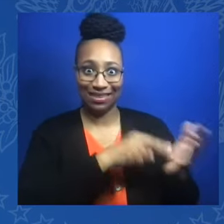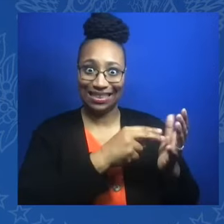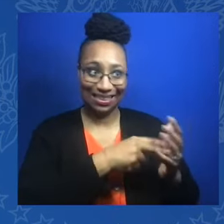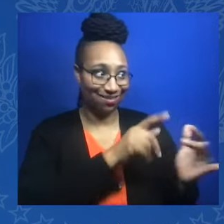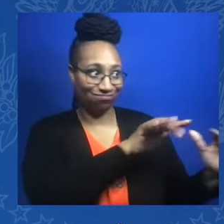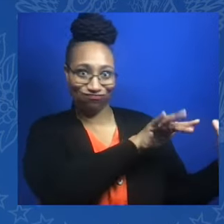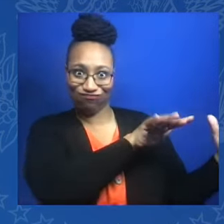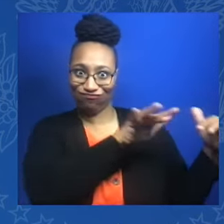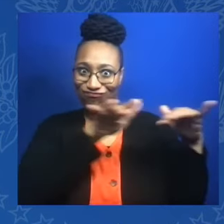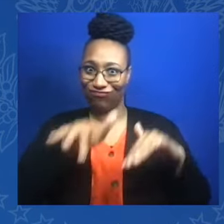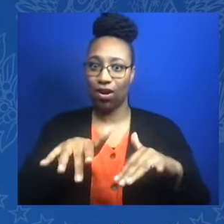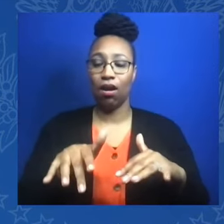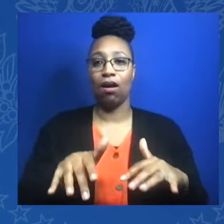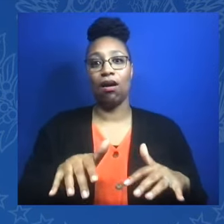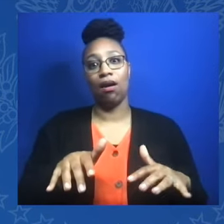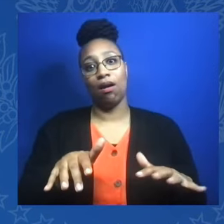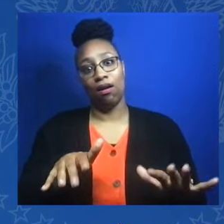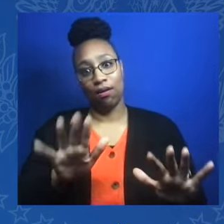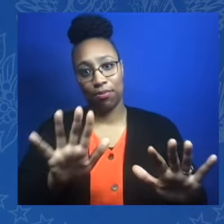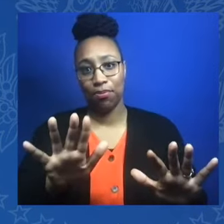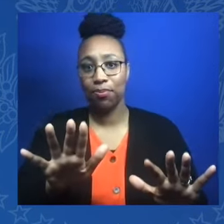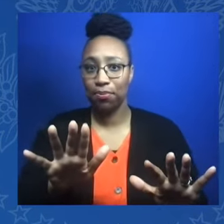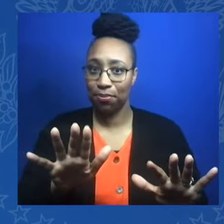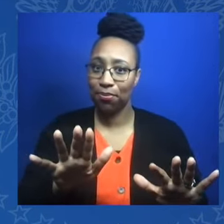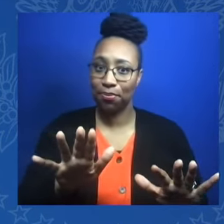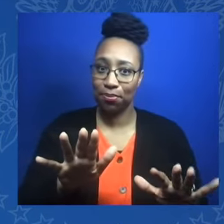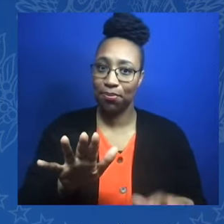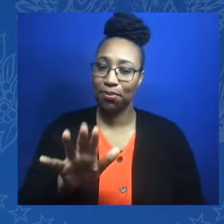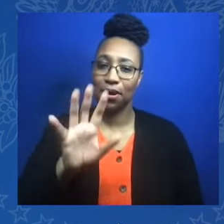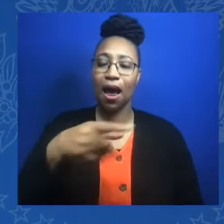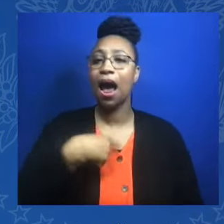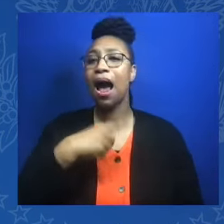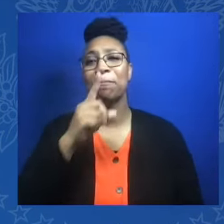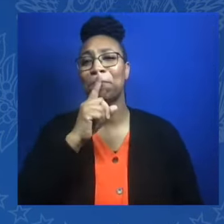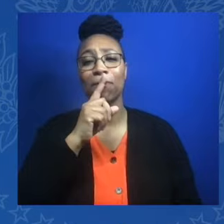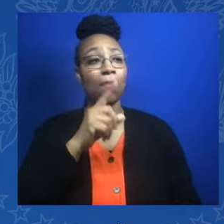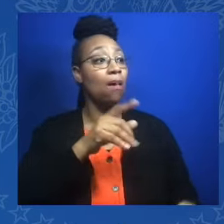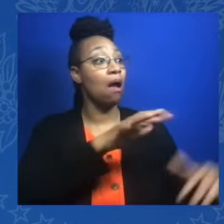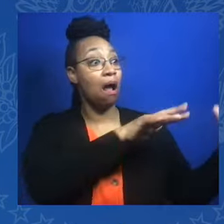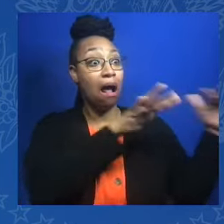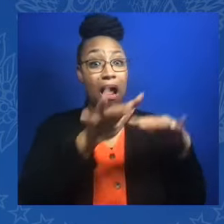and fully implement the updated Safe Third Country Agreement.